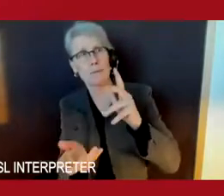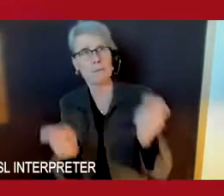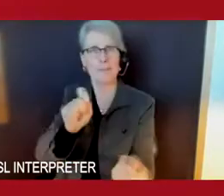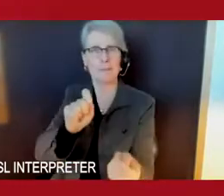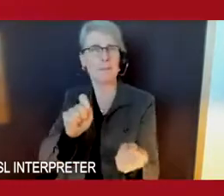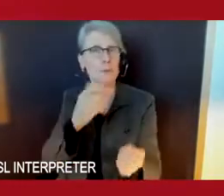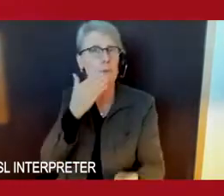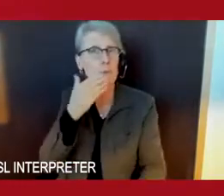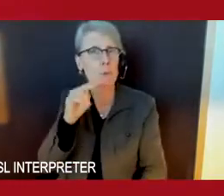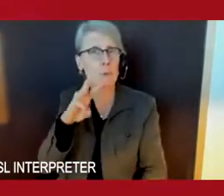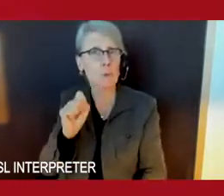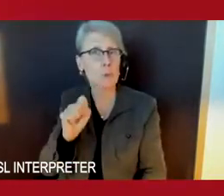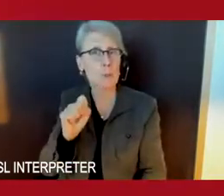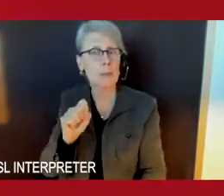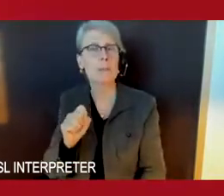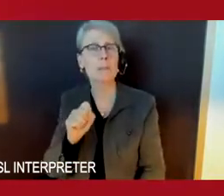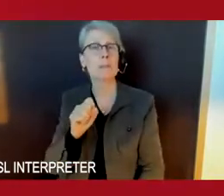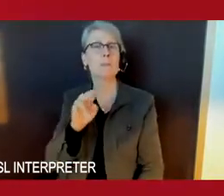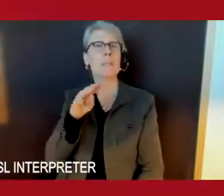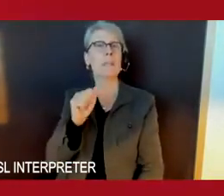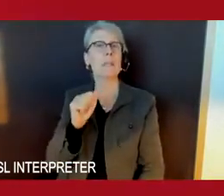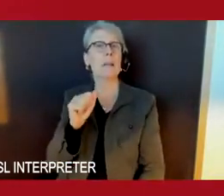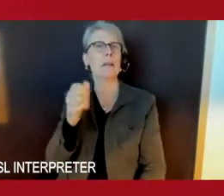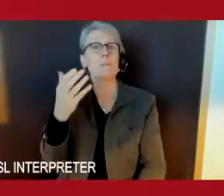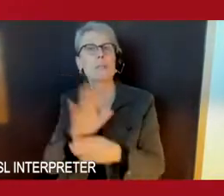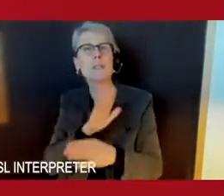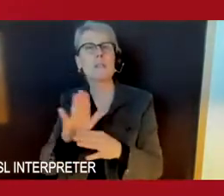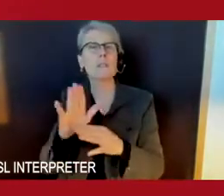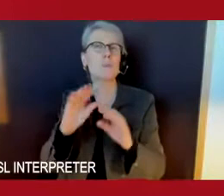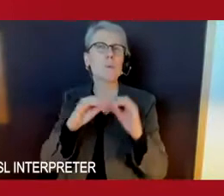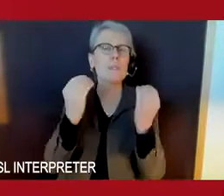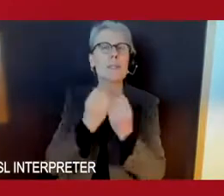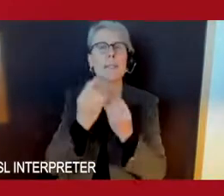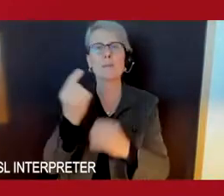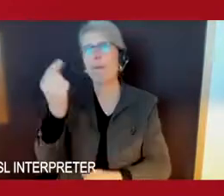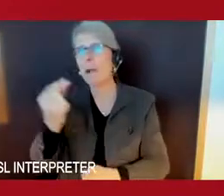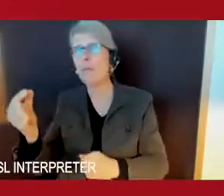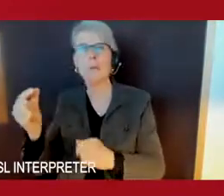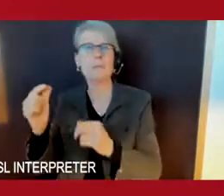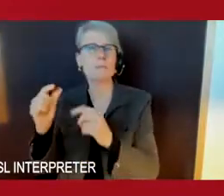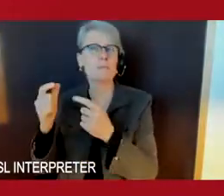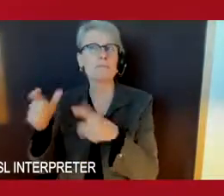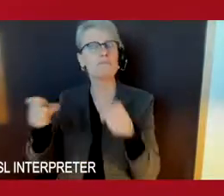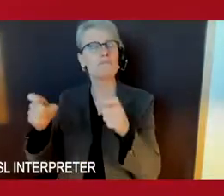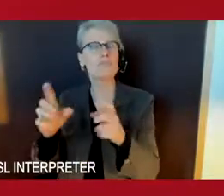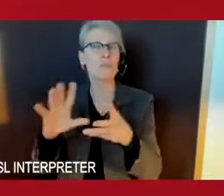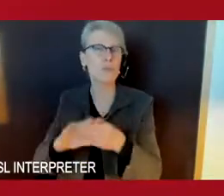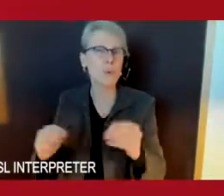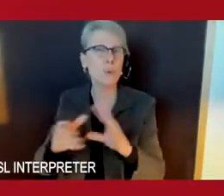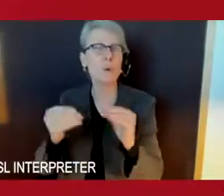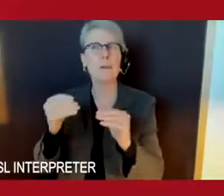is the good news story. Because as media stakeholders, largely business and government who